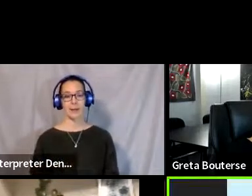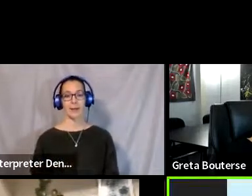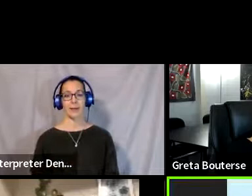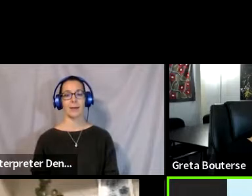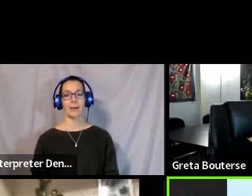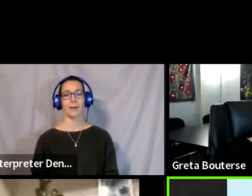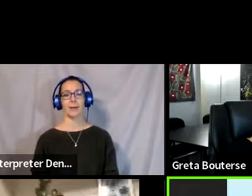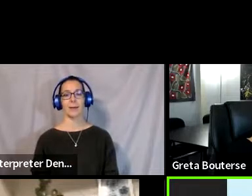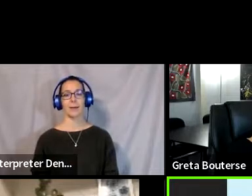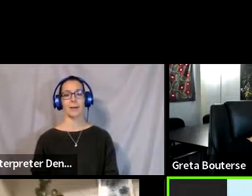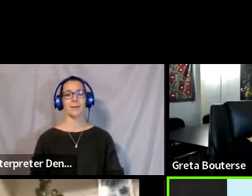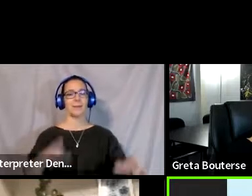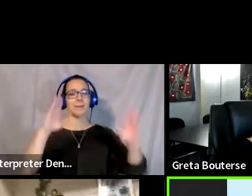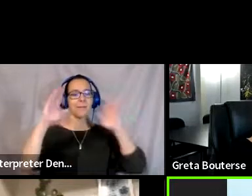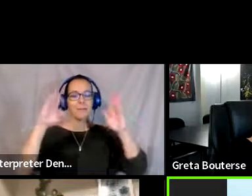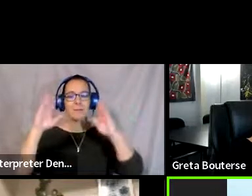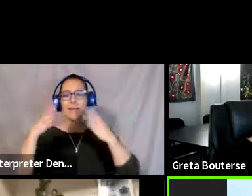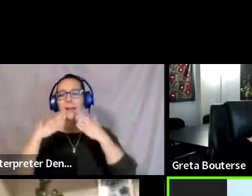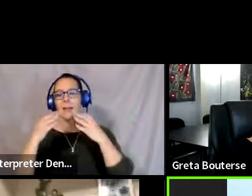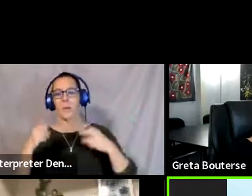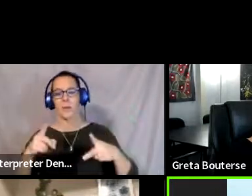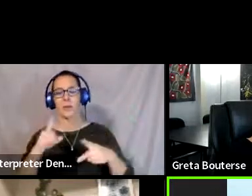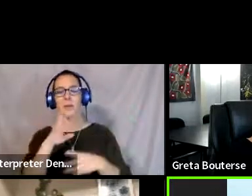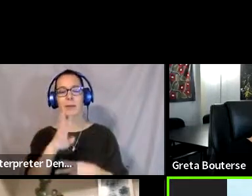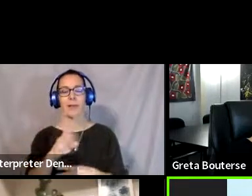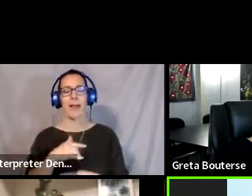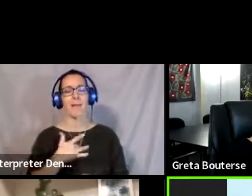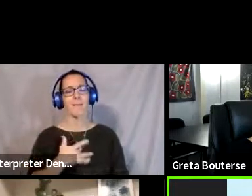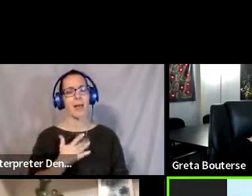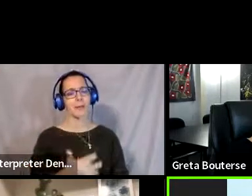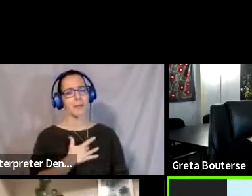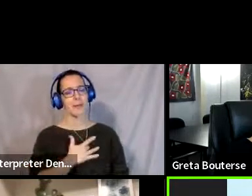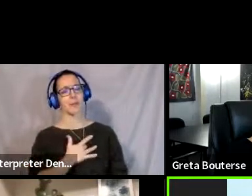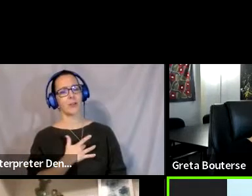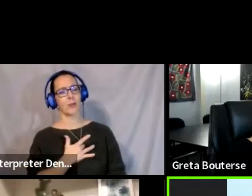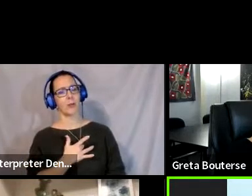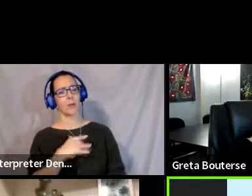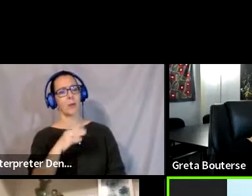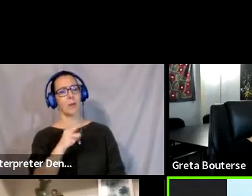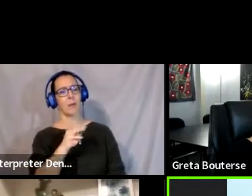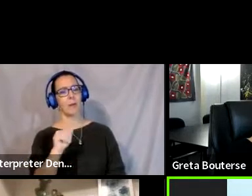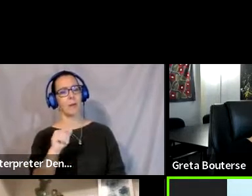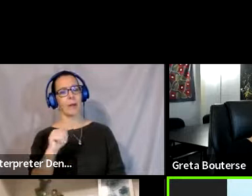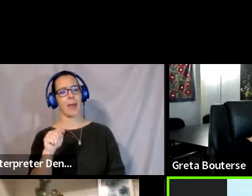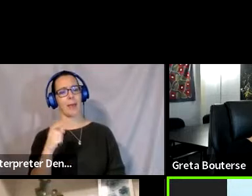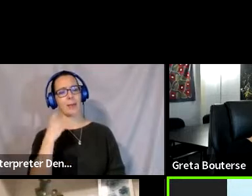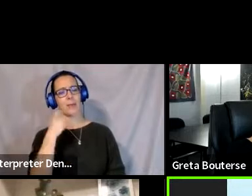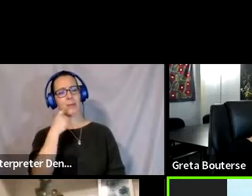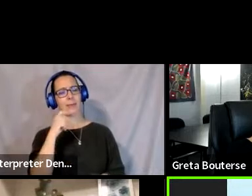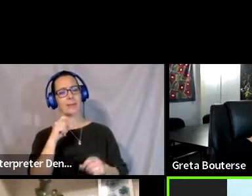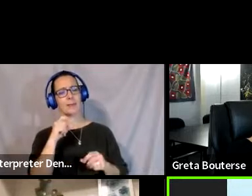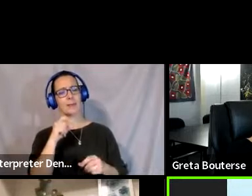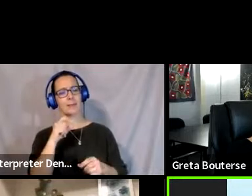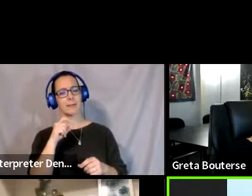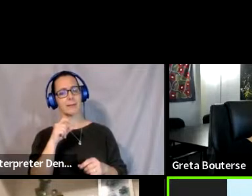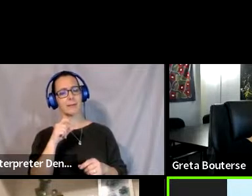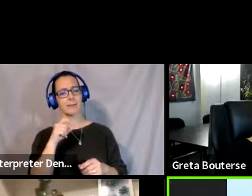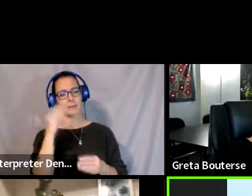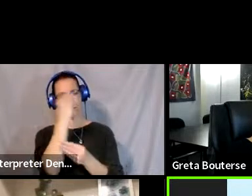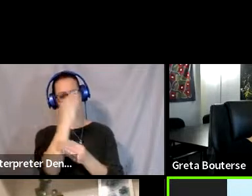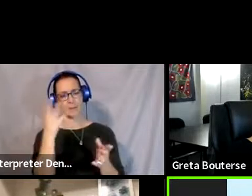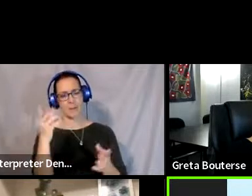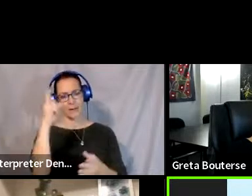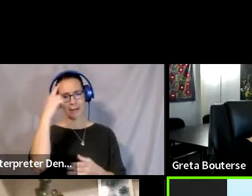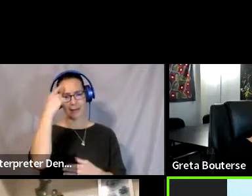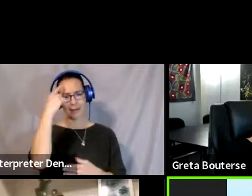Hi, everyone. Thanks for the opportunity to speak. I really just felt touched by what Matt had put out. The